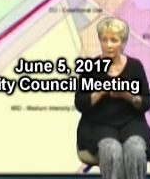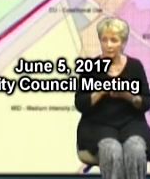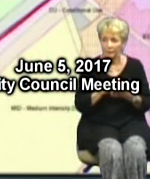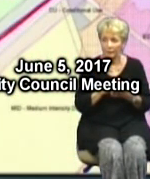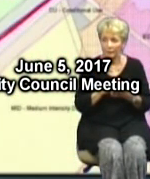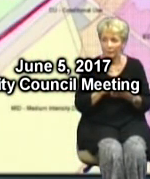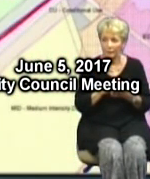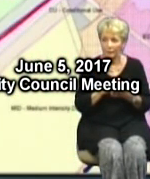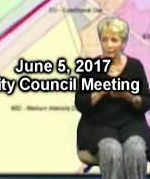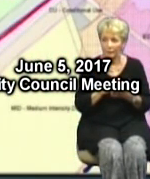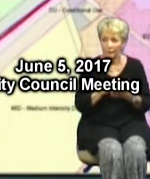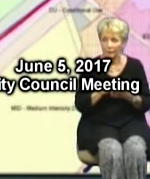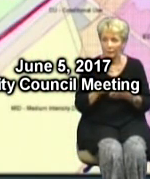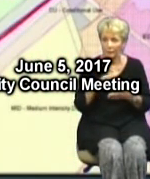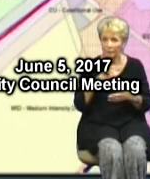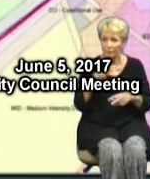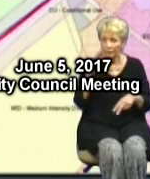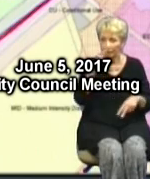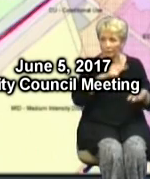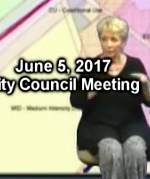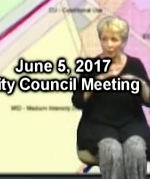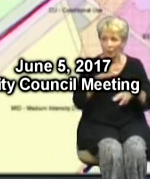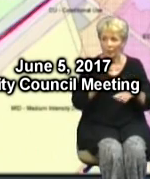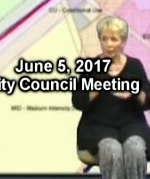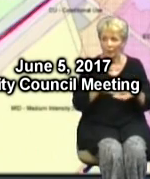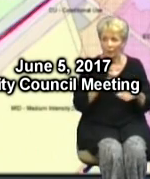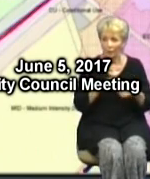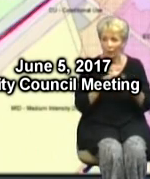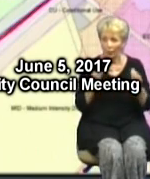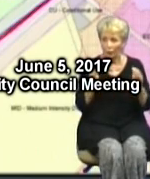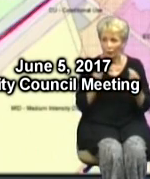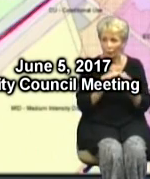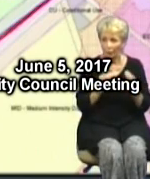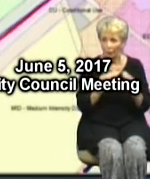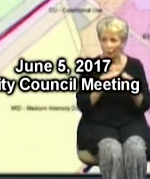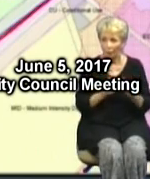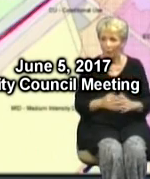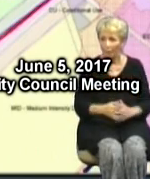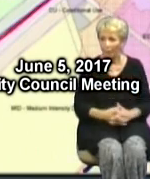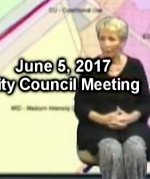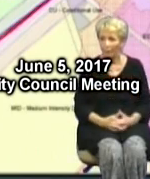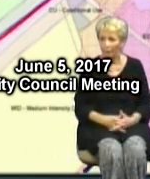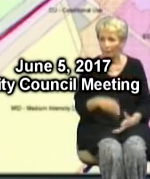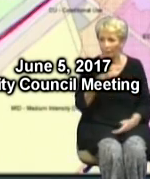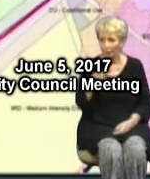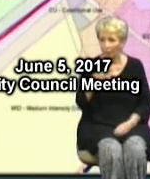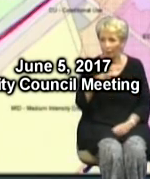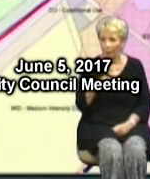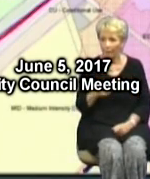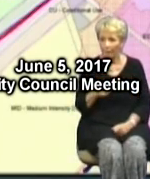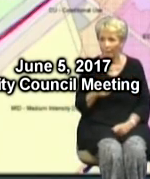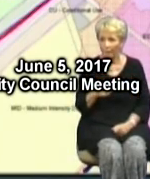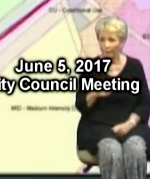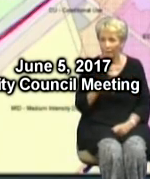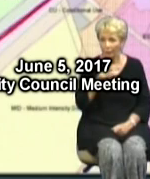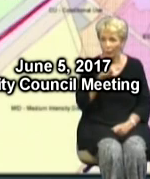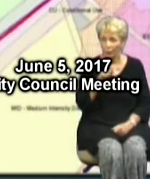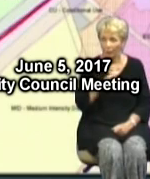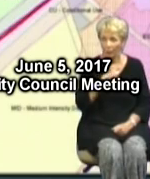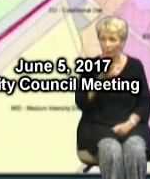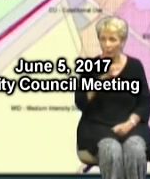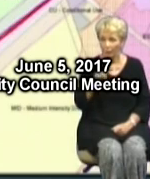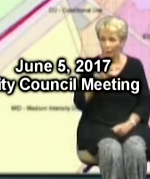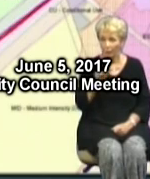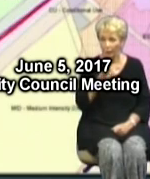parcel, we're looking at the smaller, in purple, 20.52